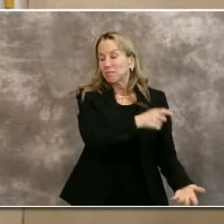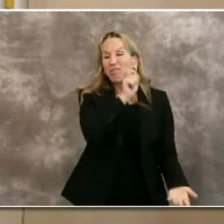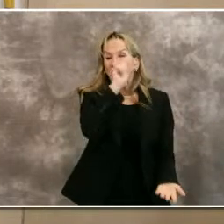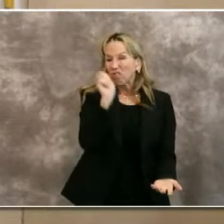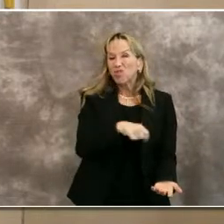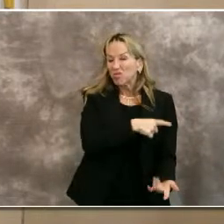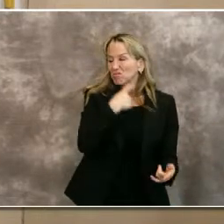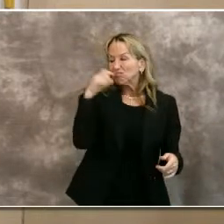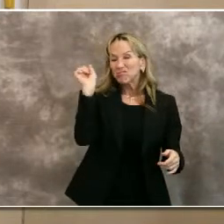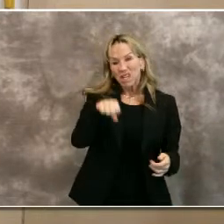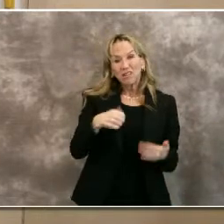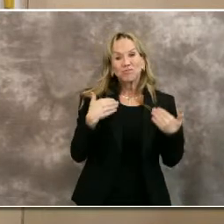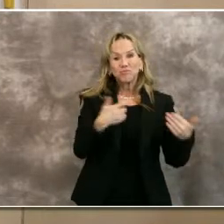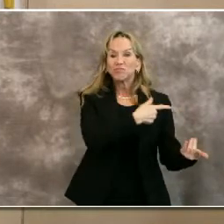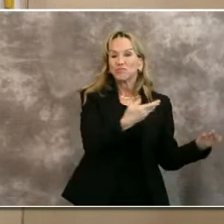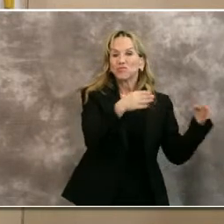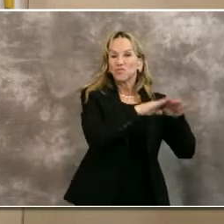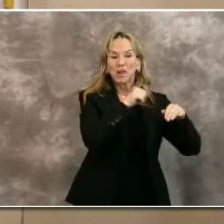do so.